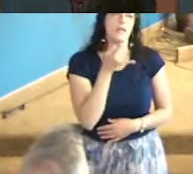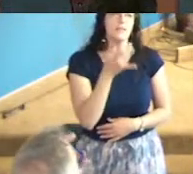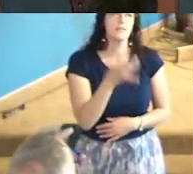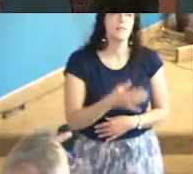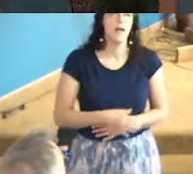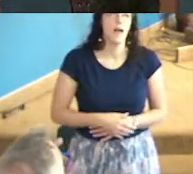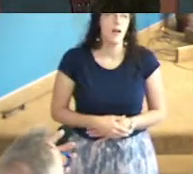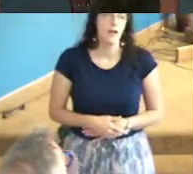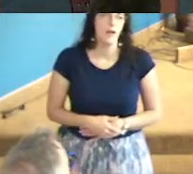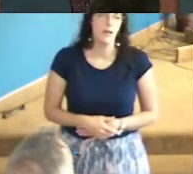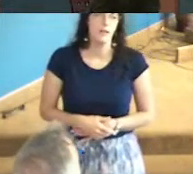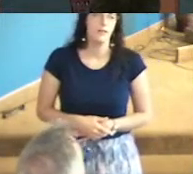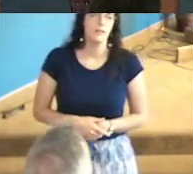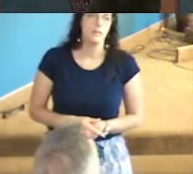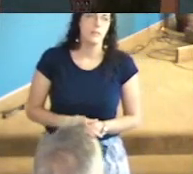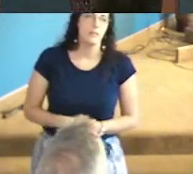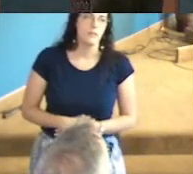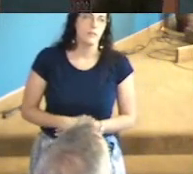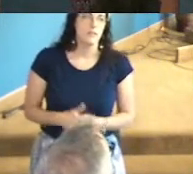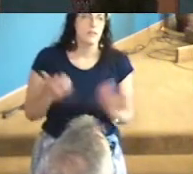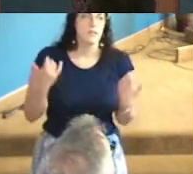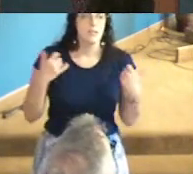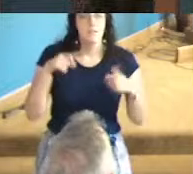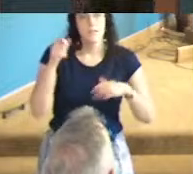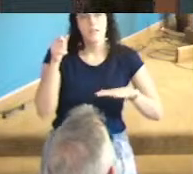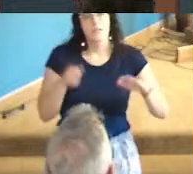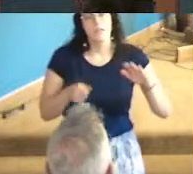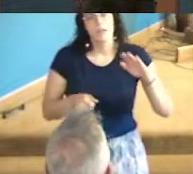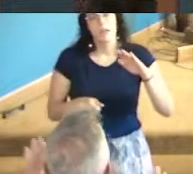to its light,